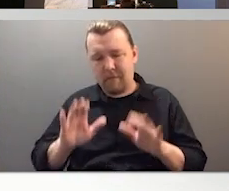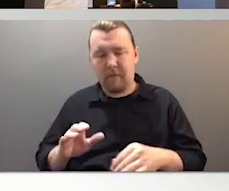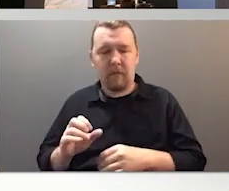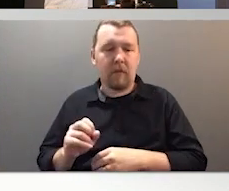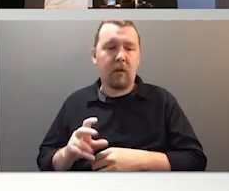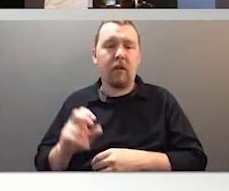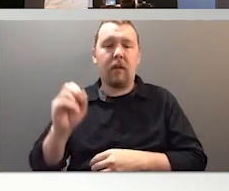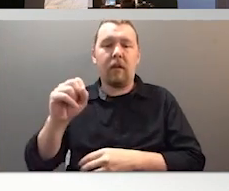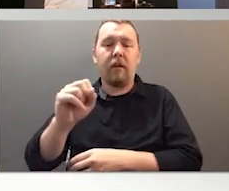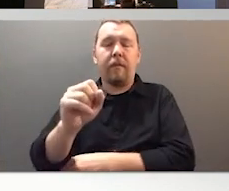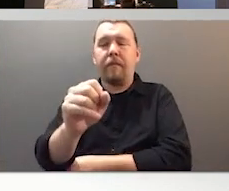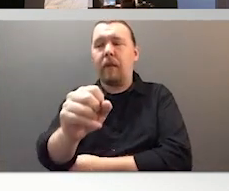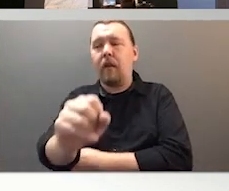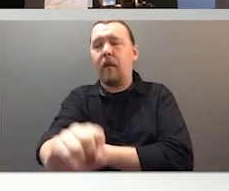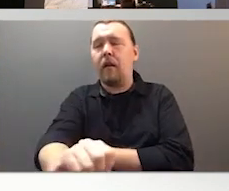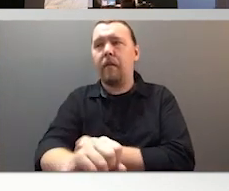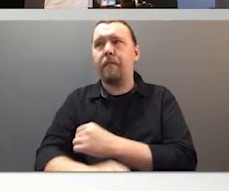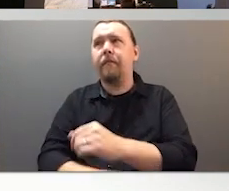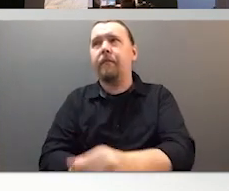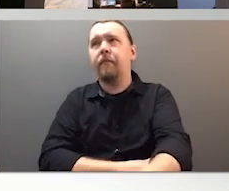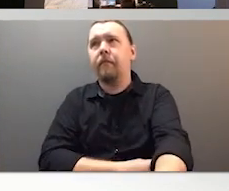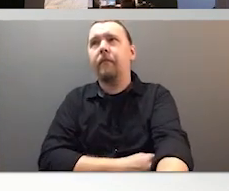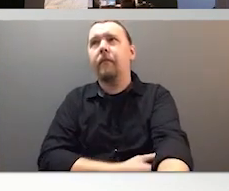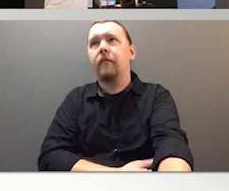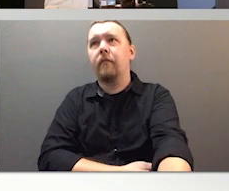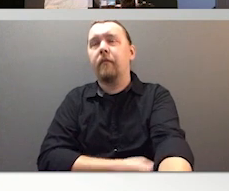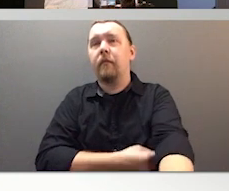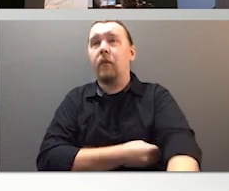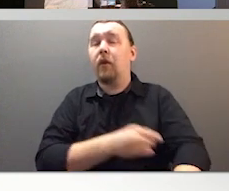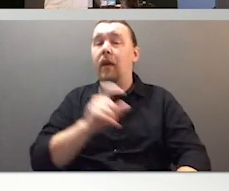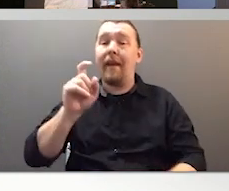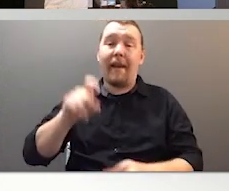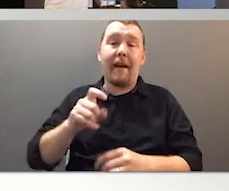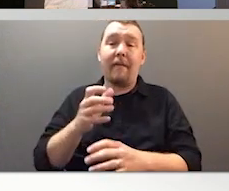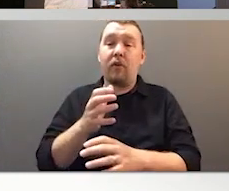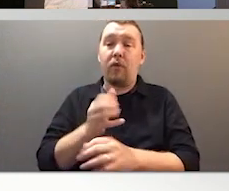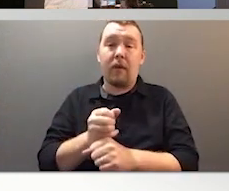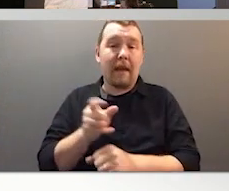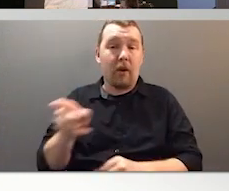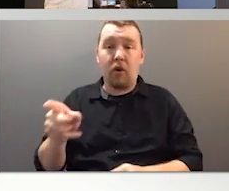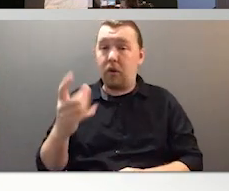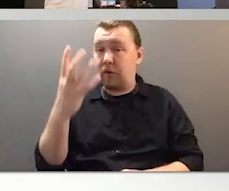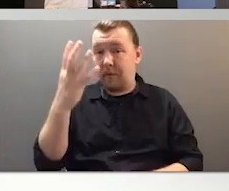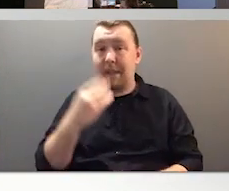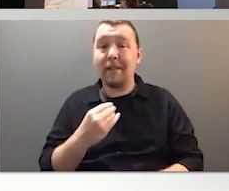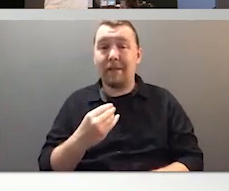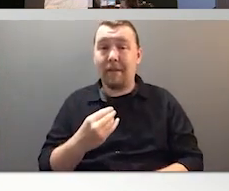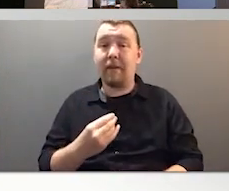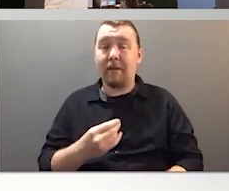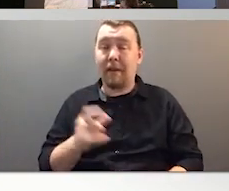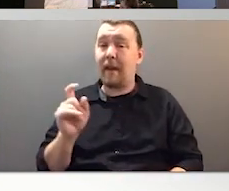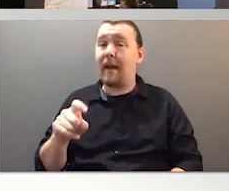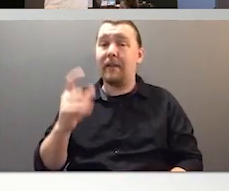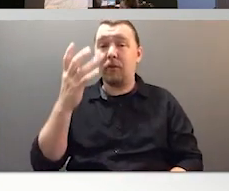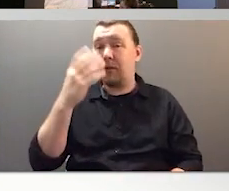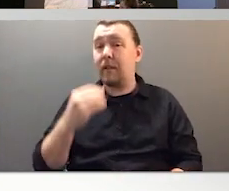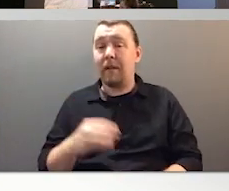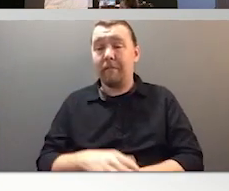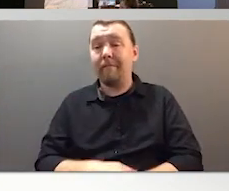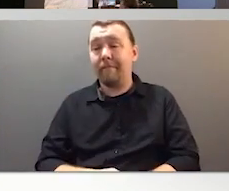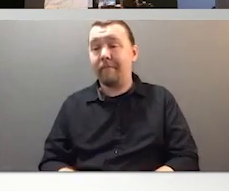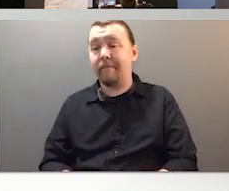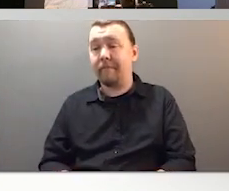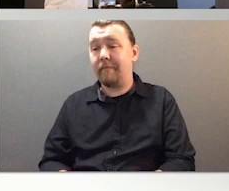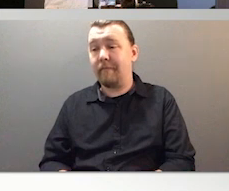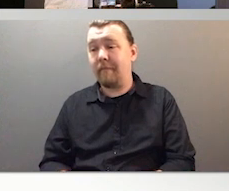I would do, we've got to get her sleeping. Yeah, she does with clonidine now. She gets her full amount